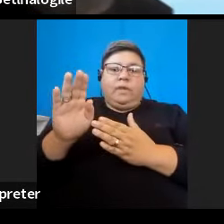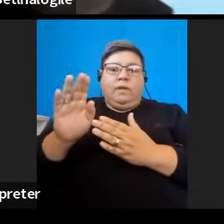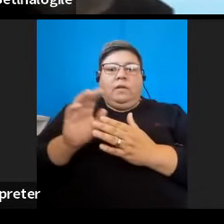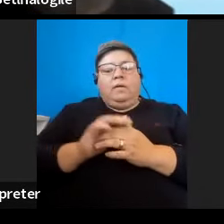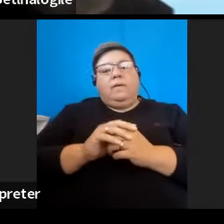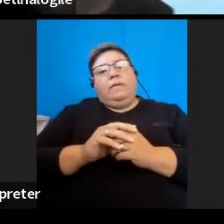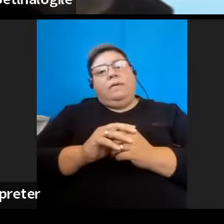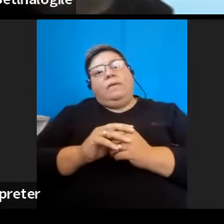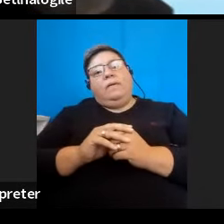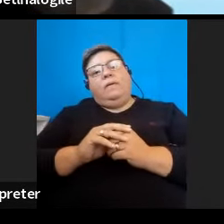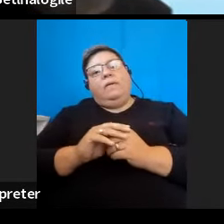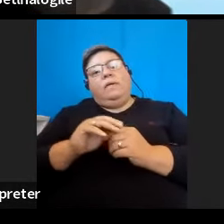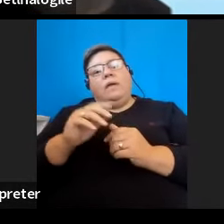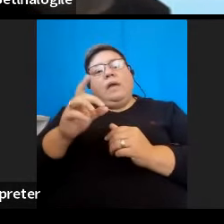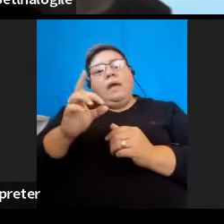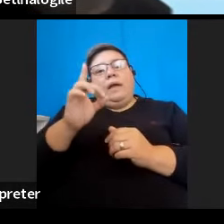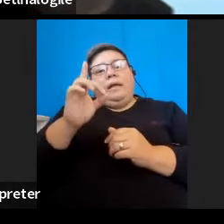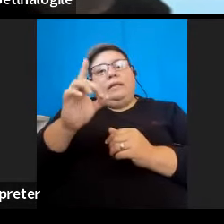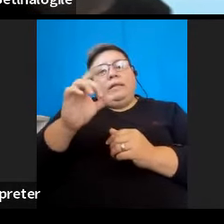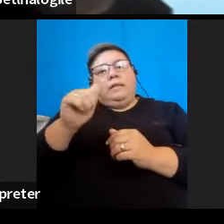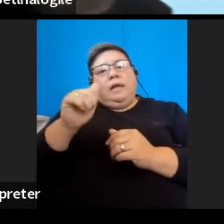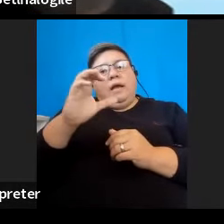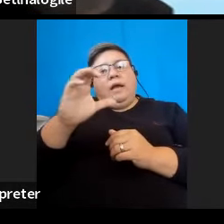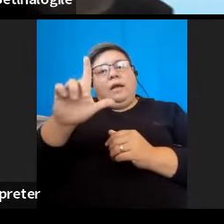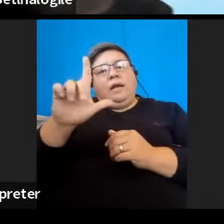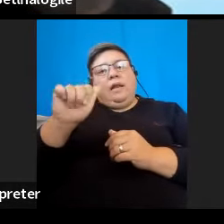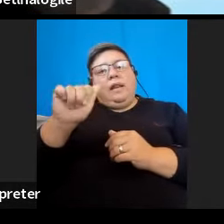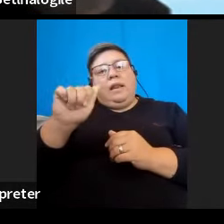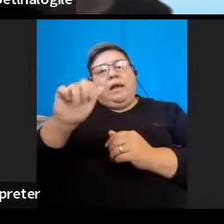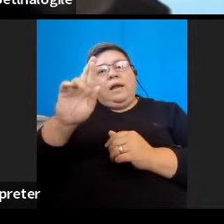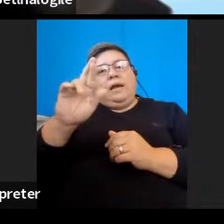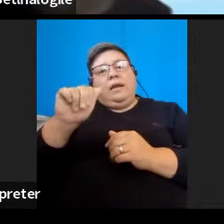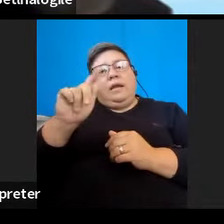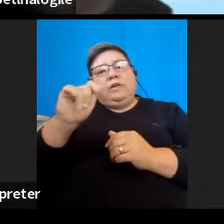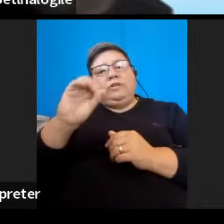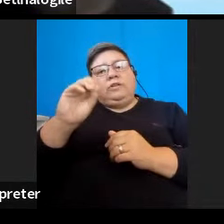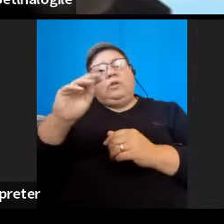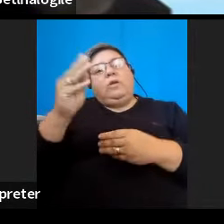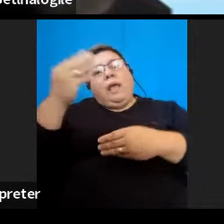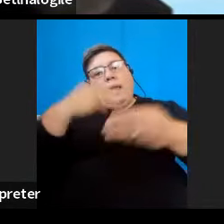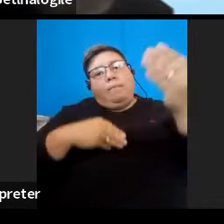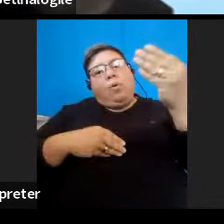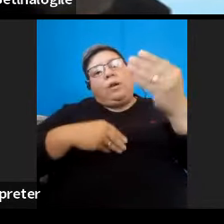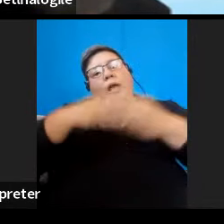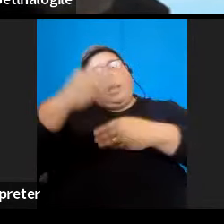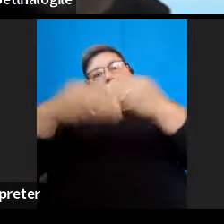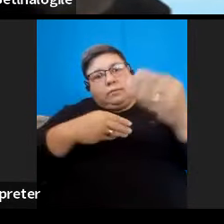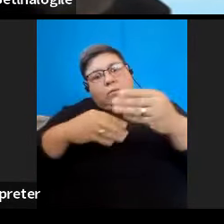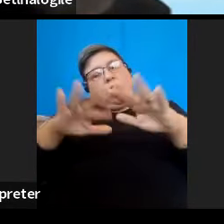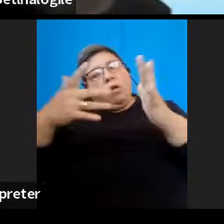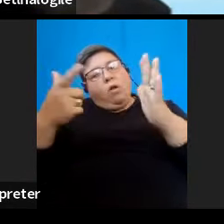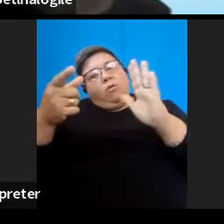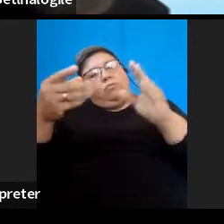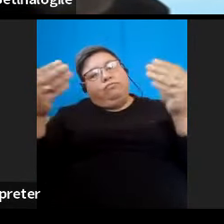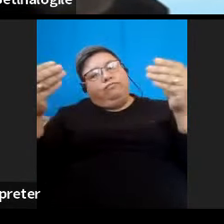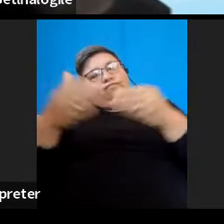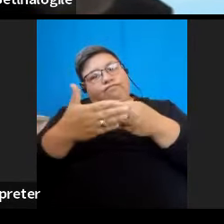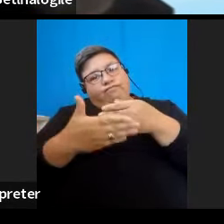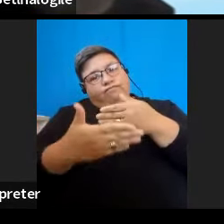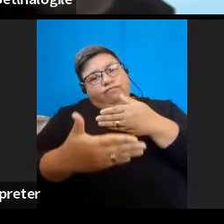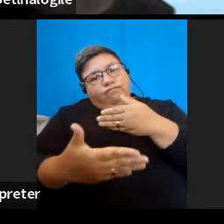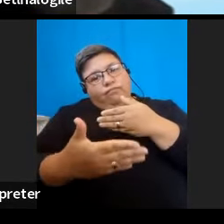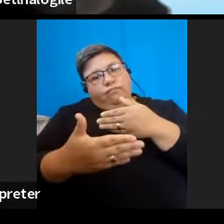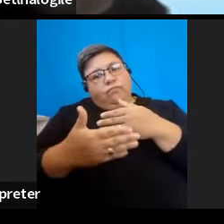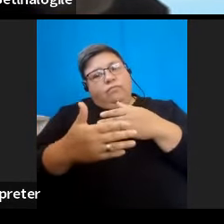clearing agent in relation to an importer or exporter custom exporters' customer transactions are